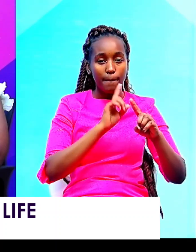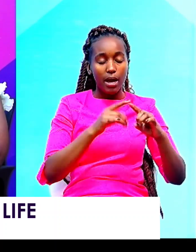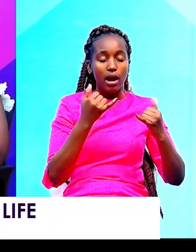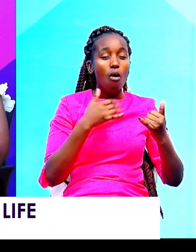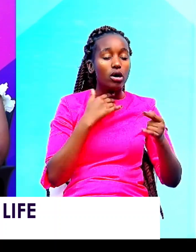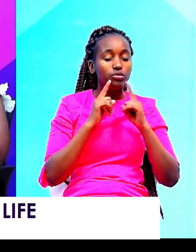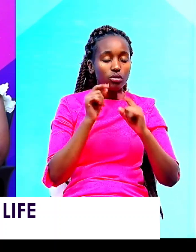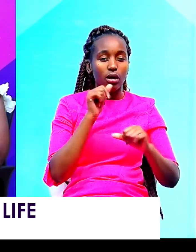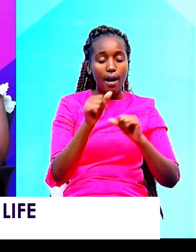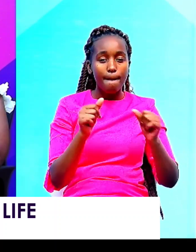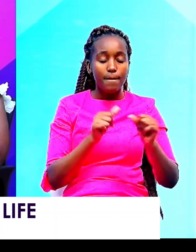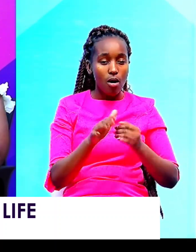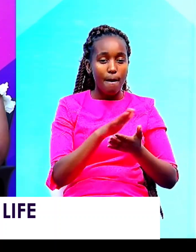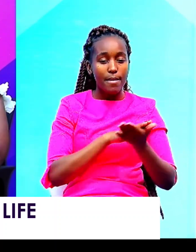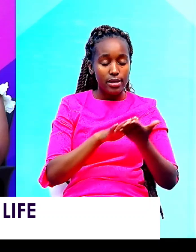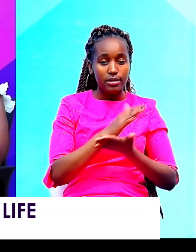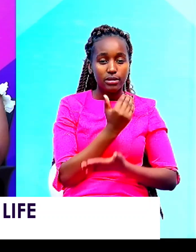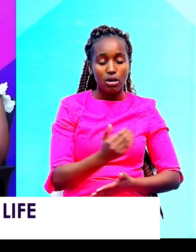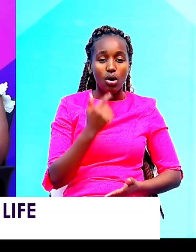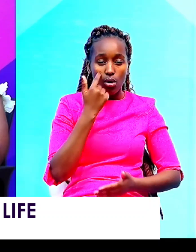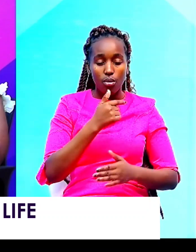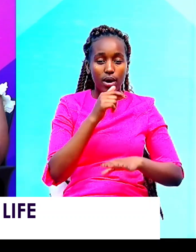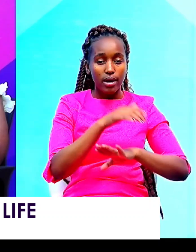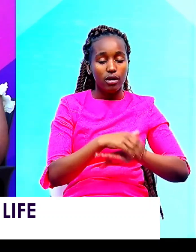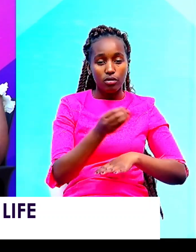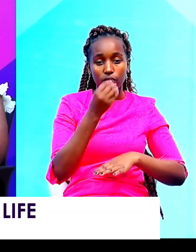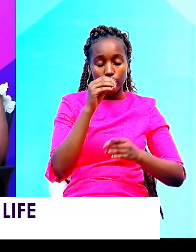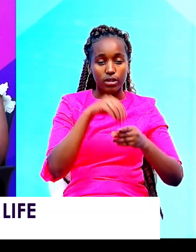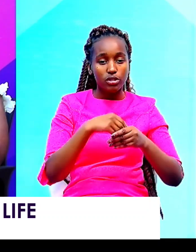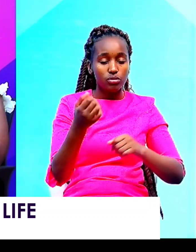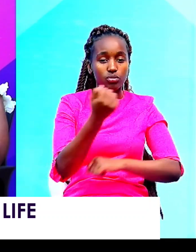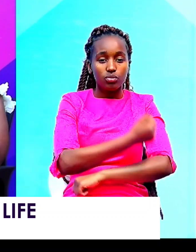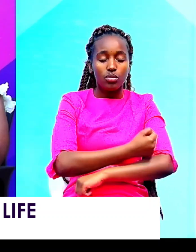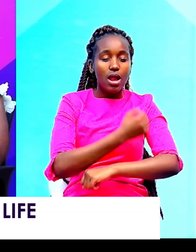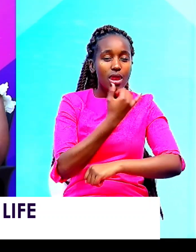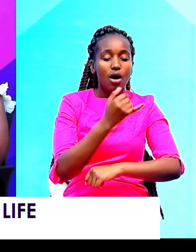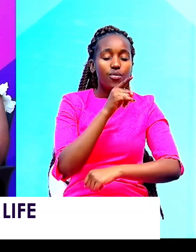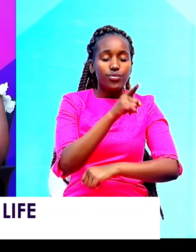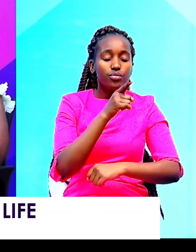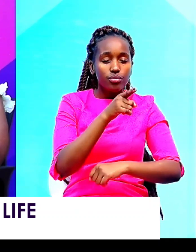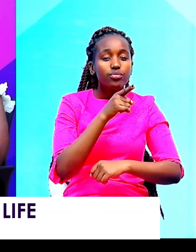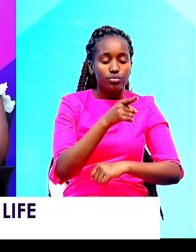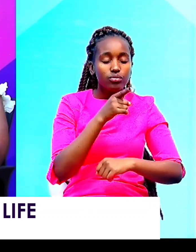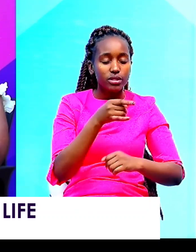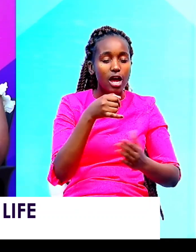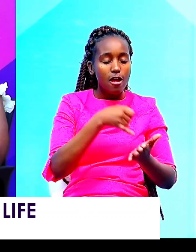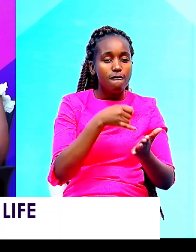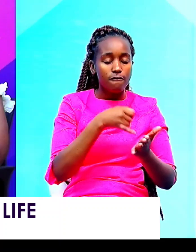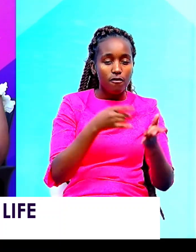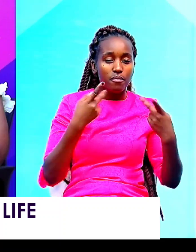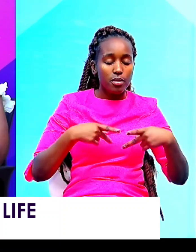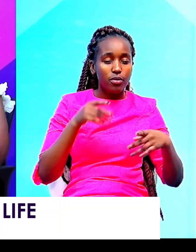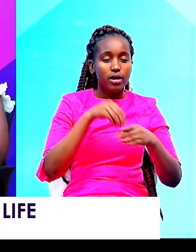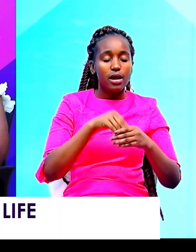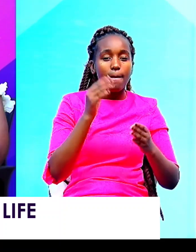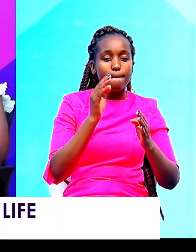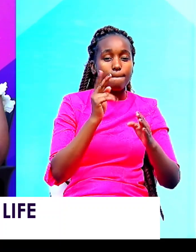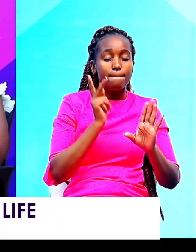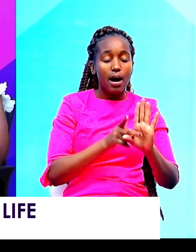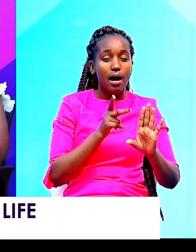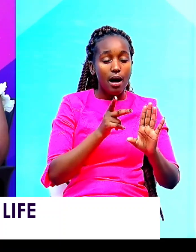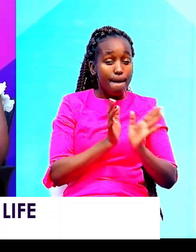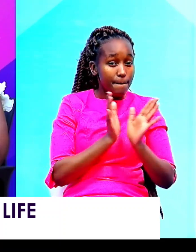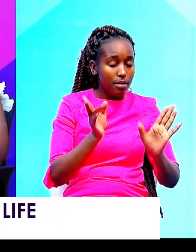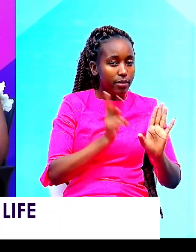child receiving food in school. How do you realistically involve them in public participation?